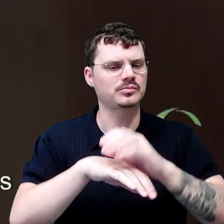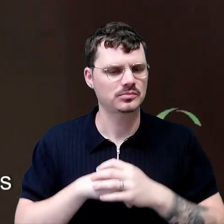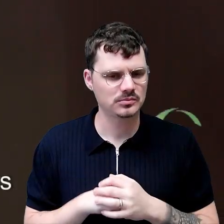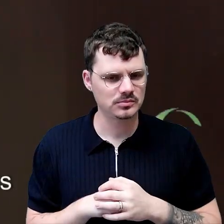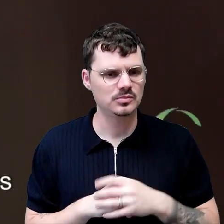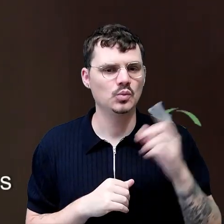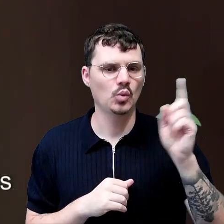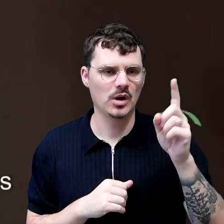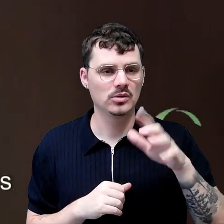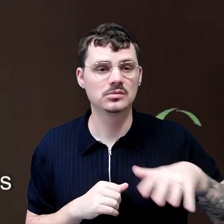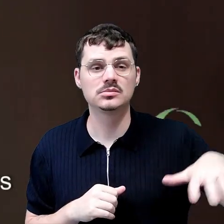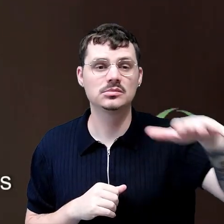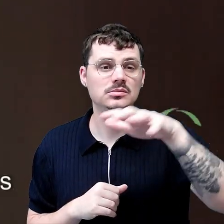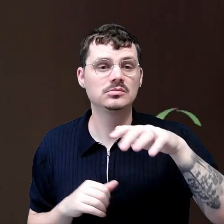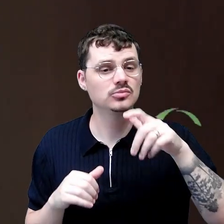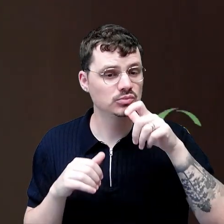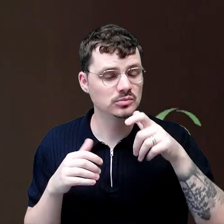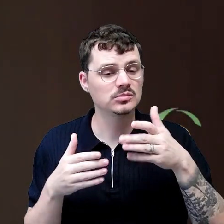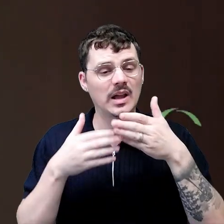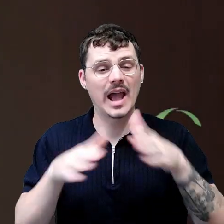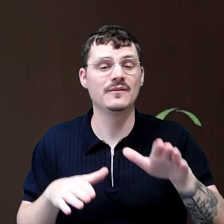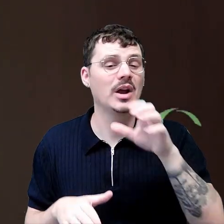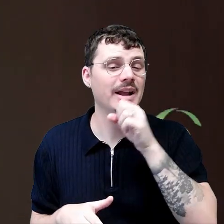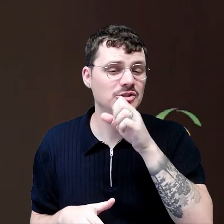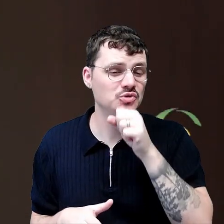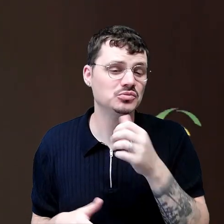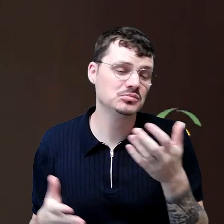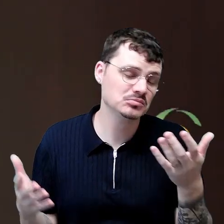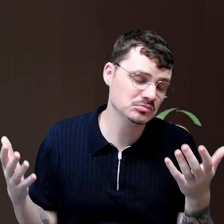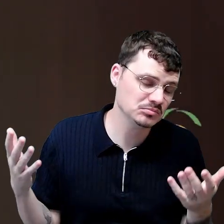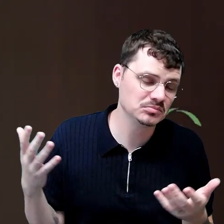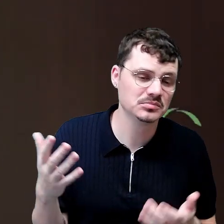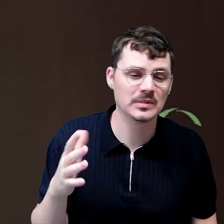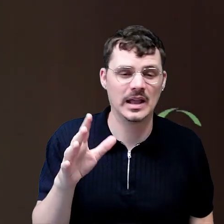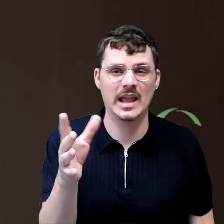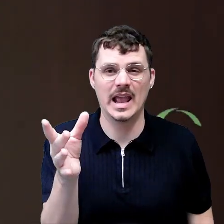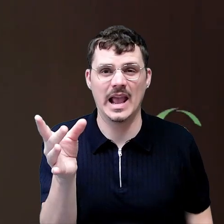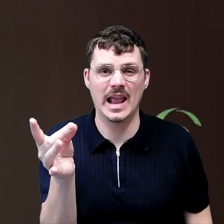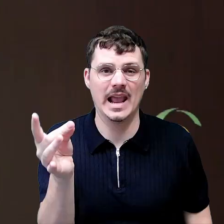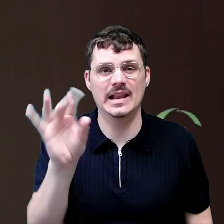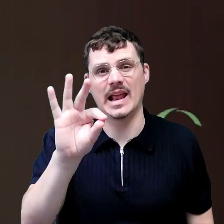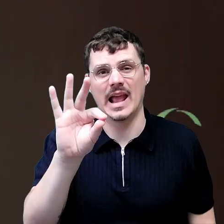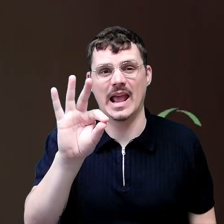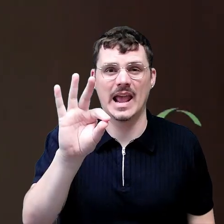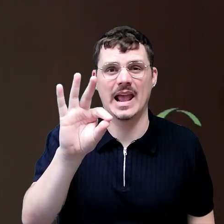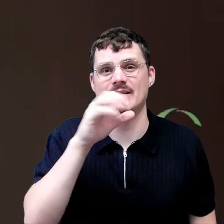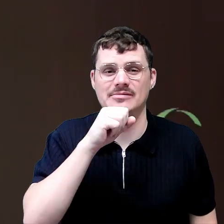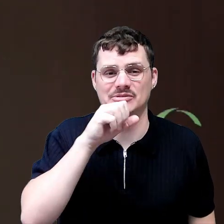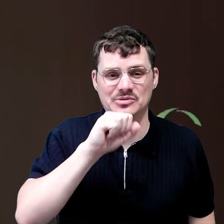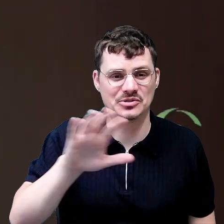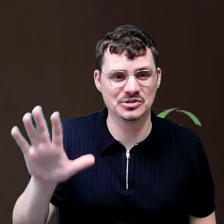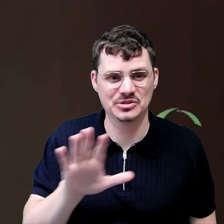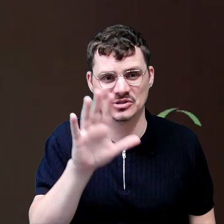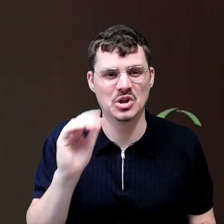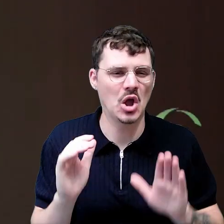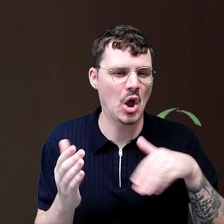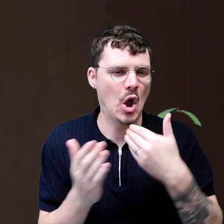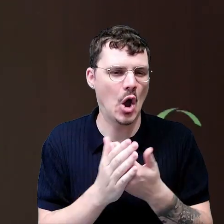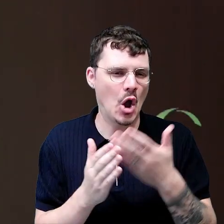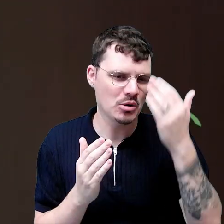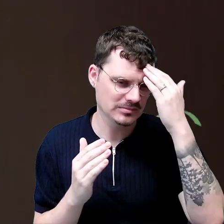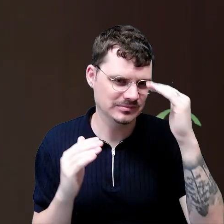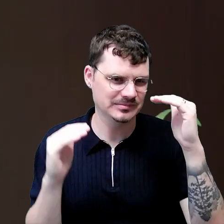where the average age of the parishioners is about 89 and a half years old, and they're all